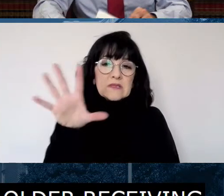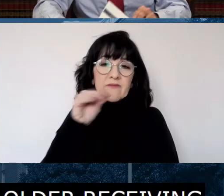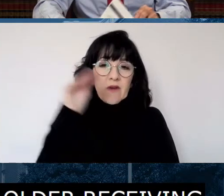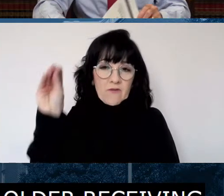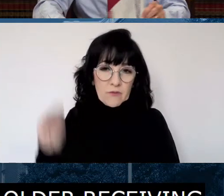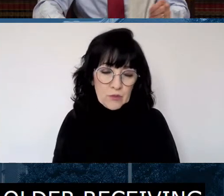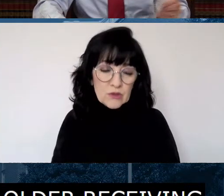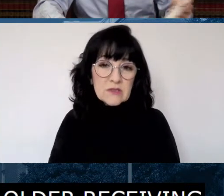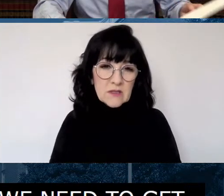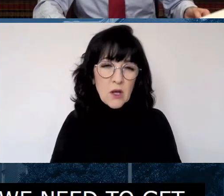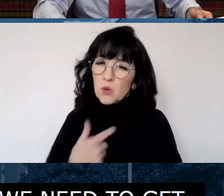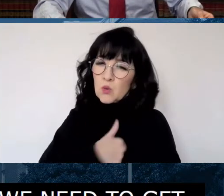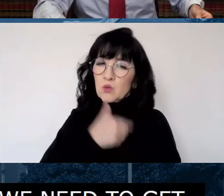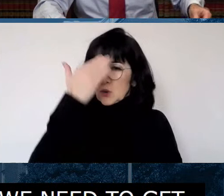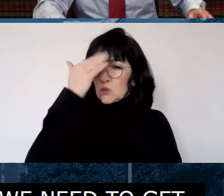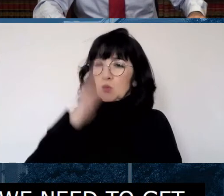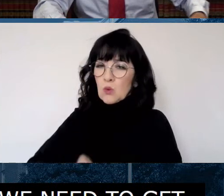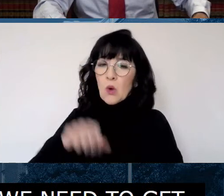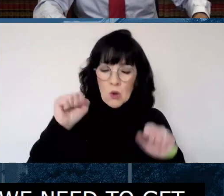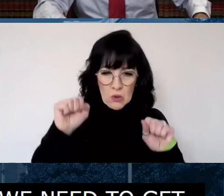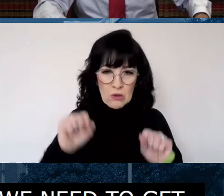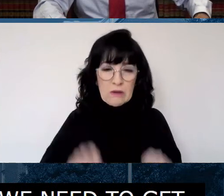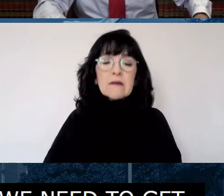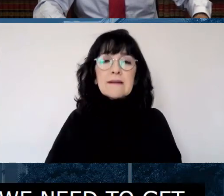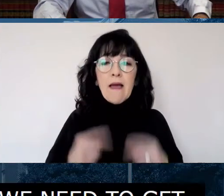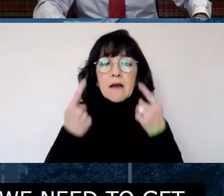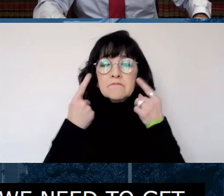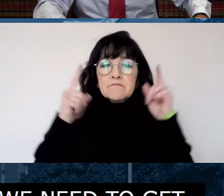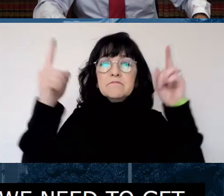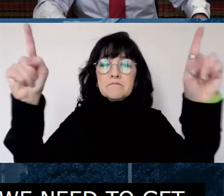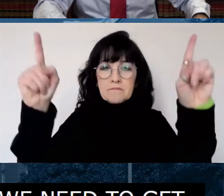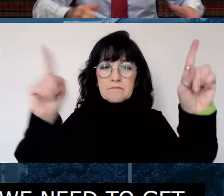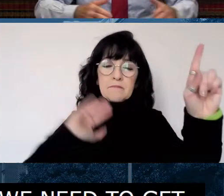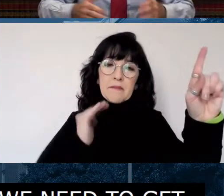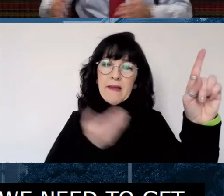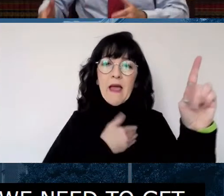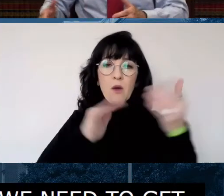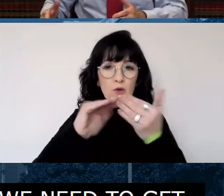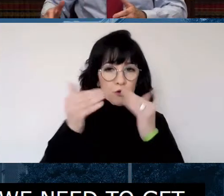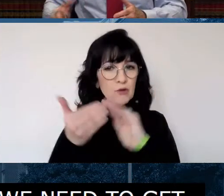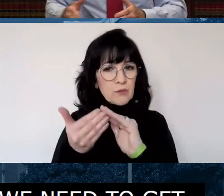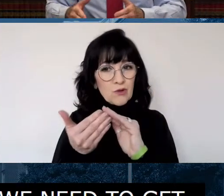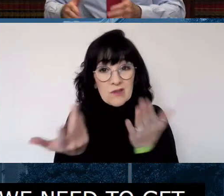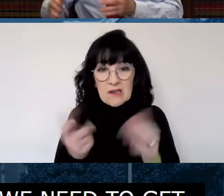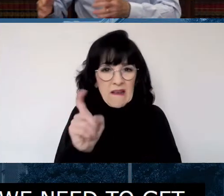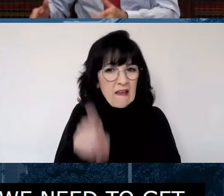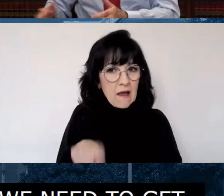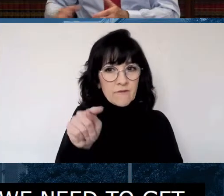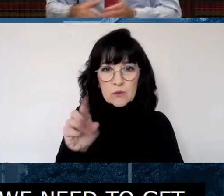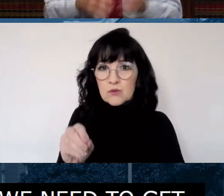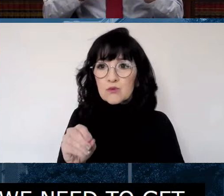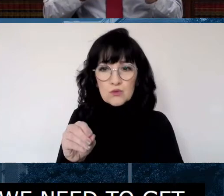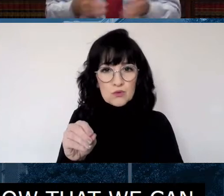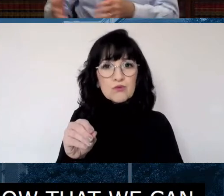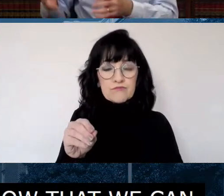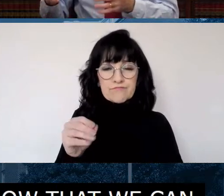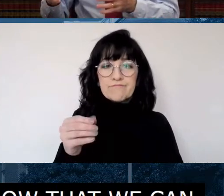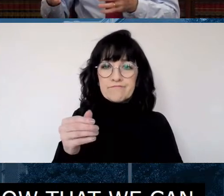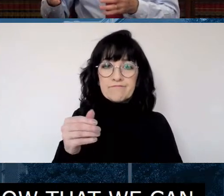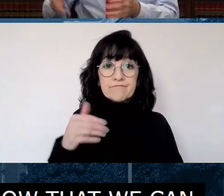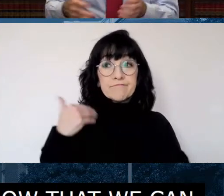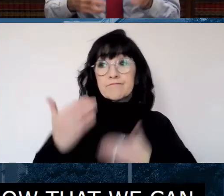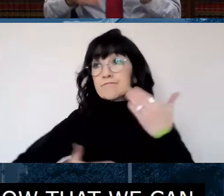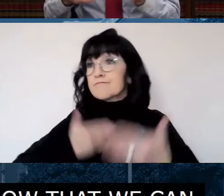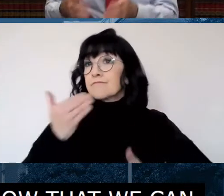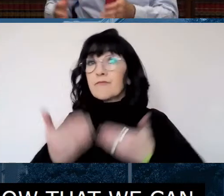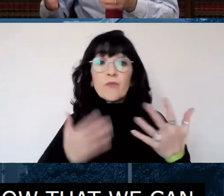affect the spread of COVID in our communities, and we know we're going to have to going forward as we fully engage